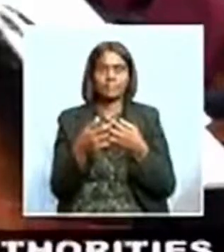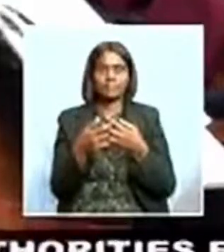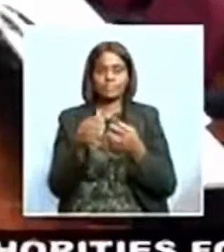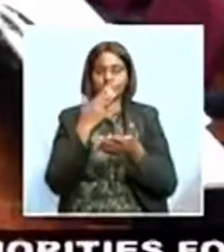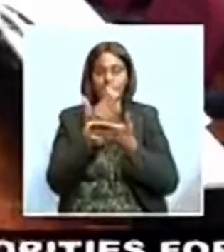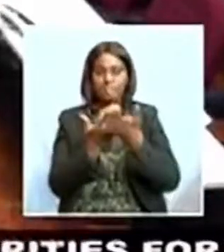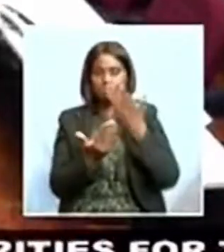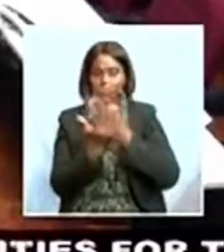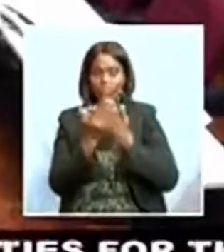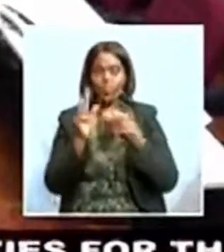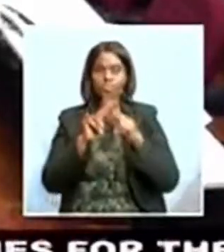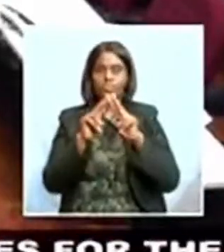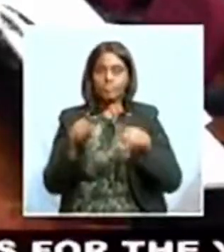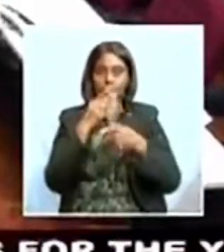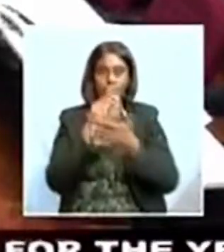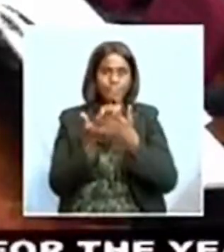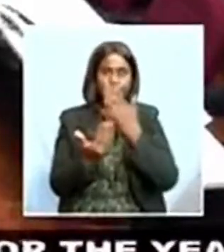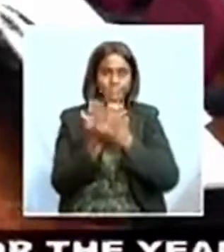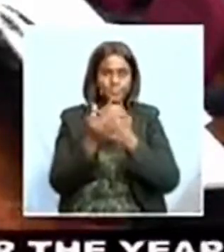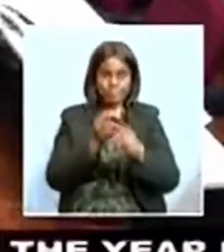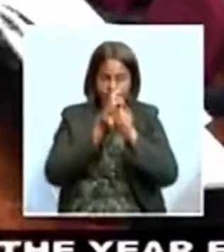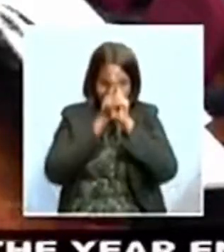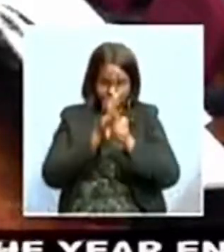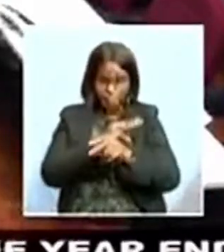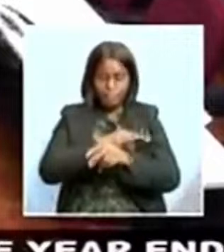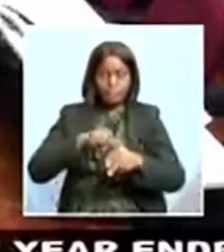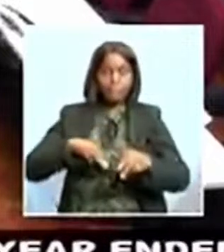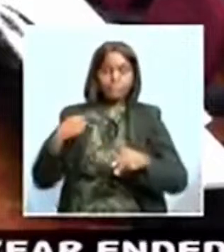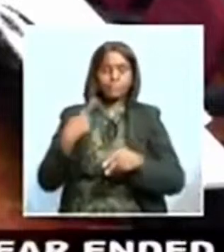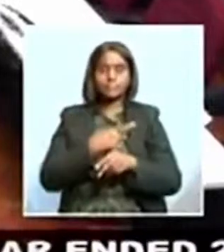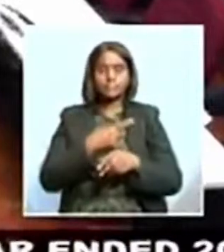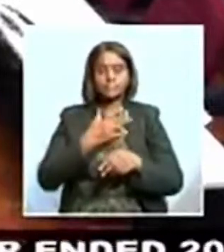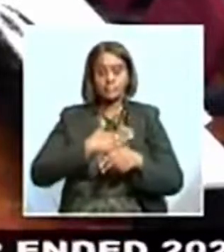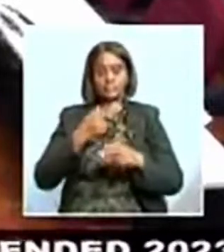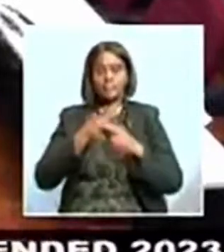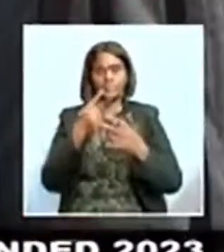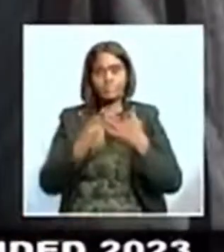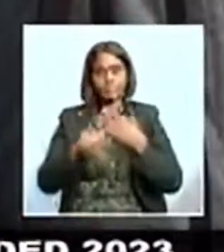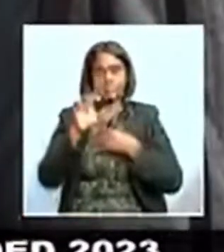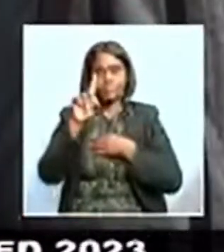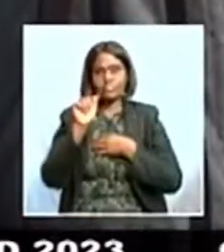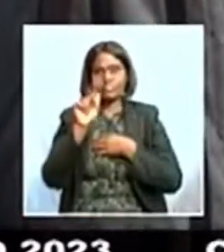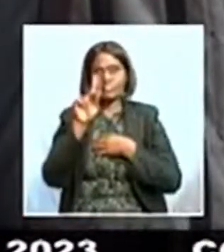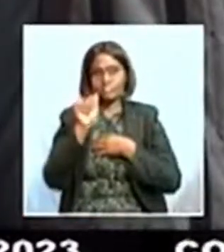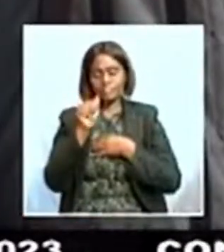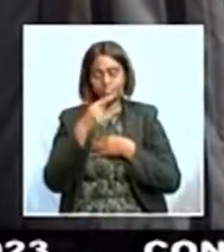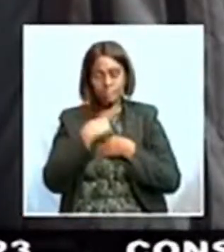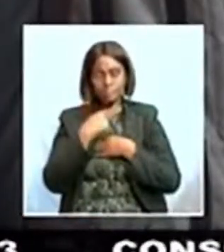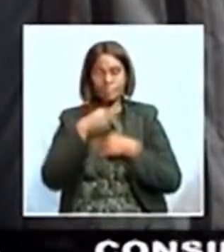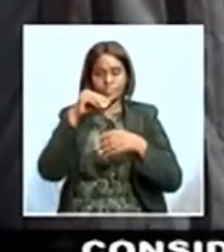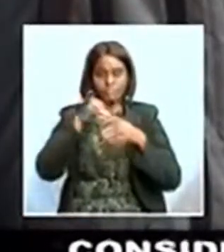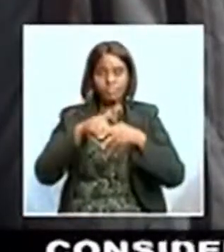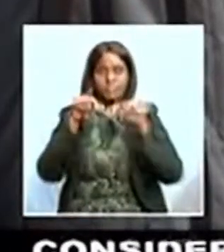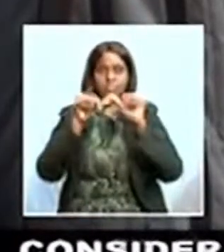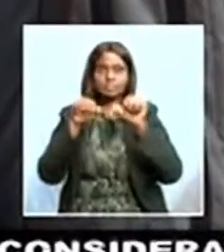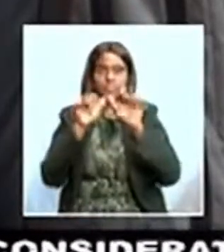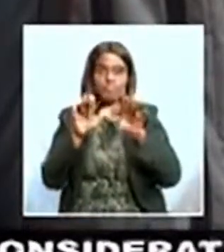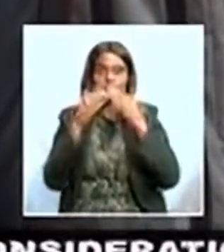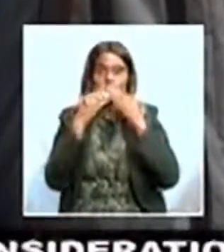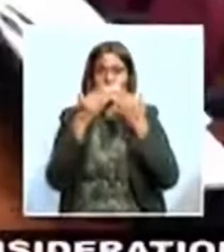Good morning, Chair. Good morning, honorable members of Parliament. My name is Daka Yamikani. I'm the Internal Auditor. Thank